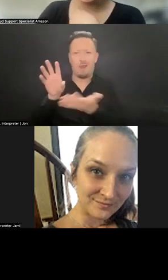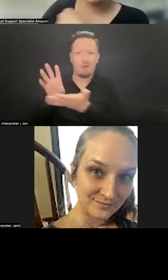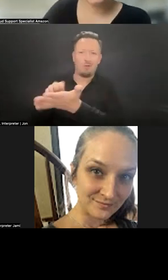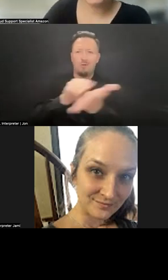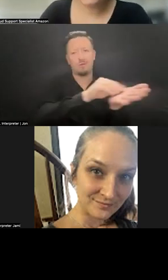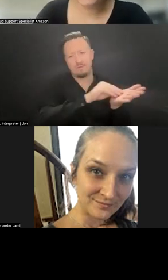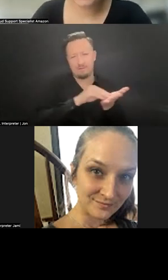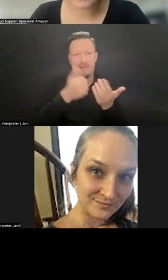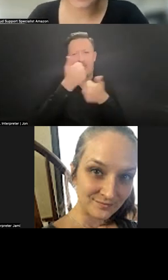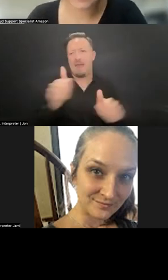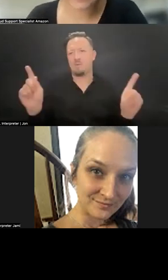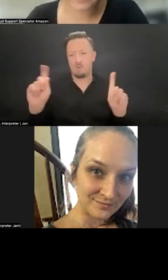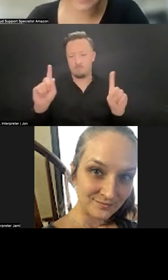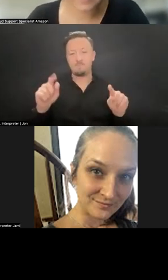be